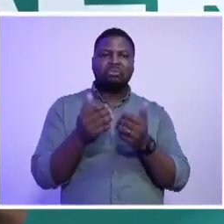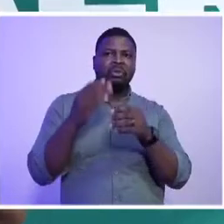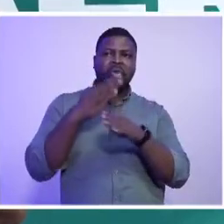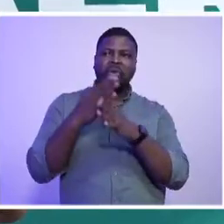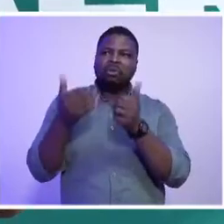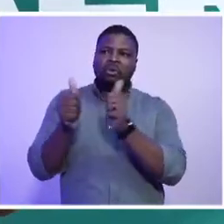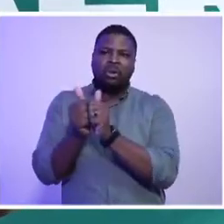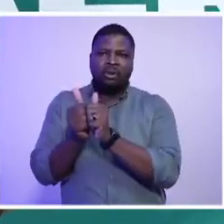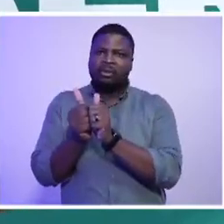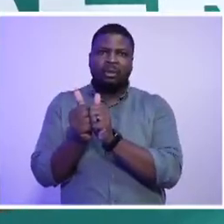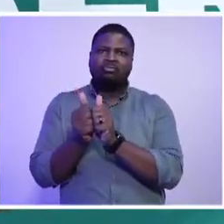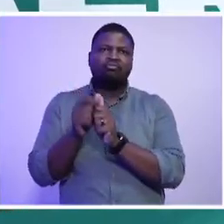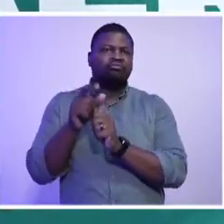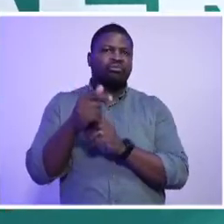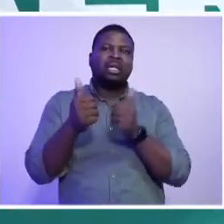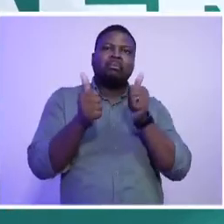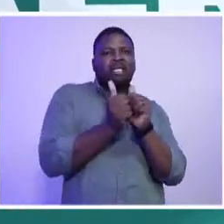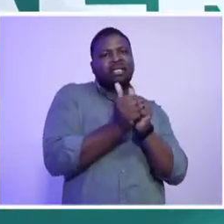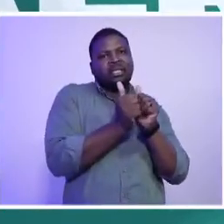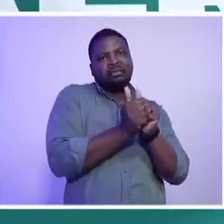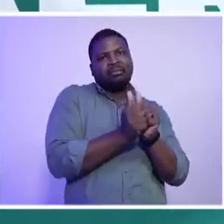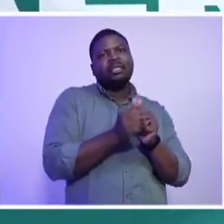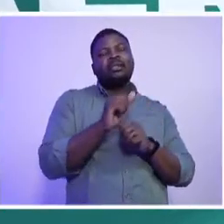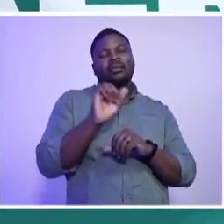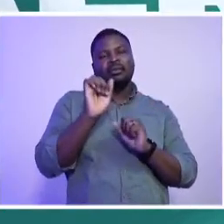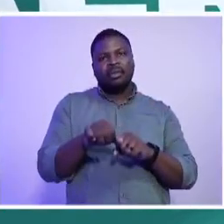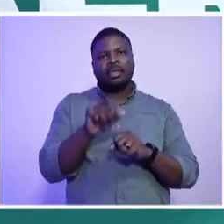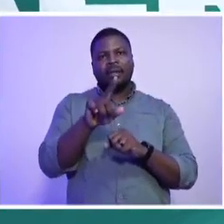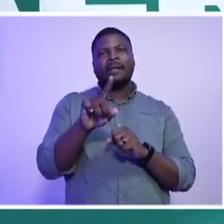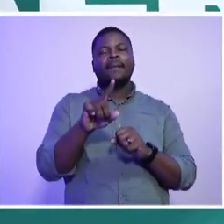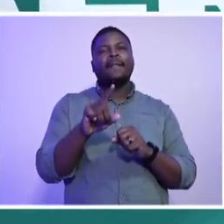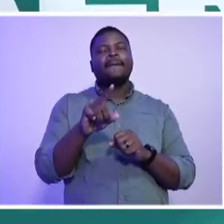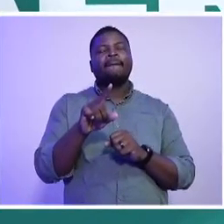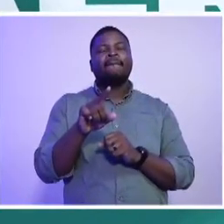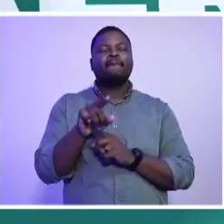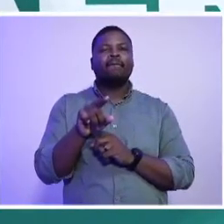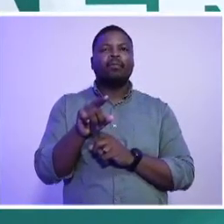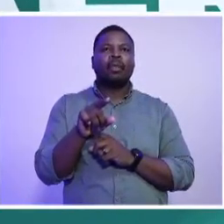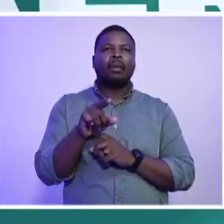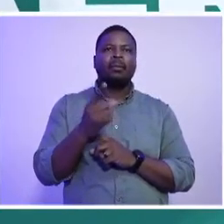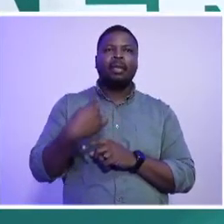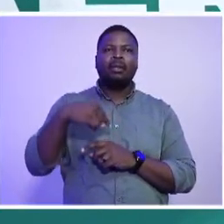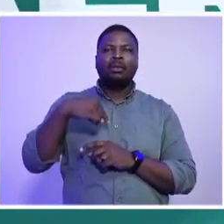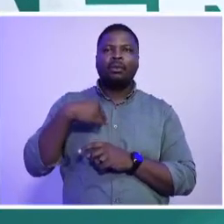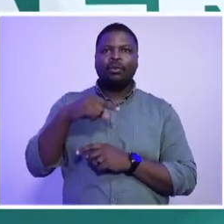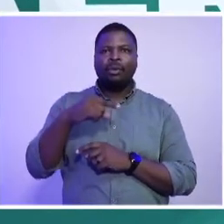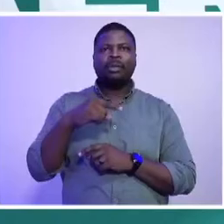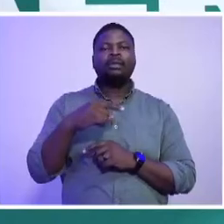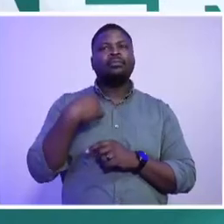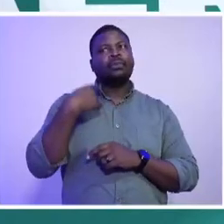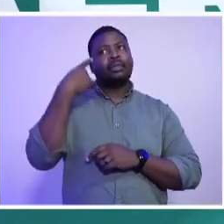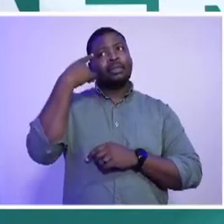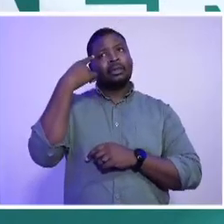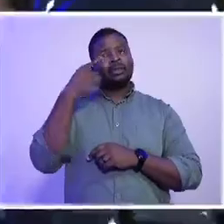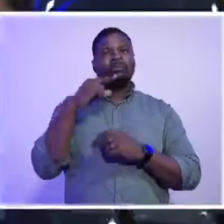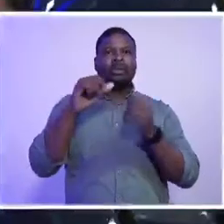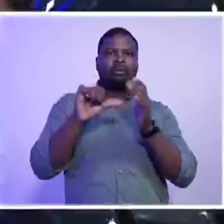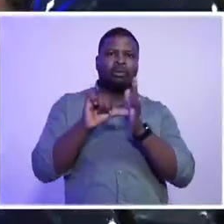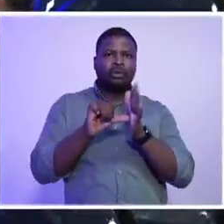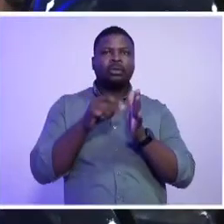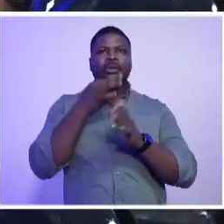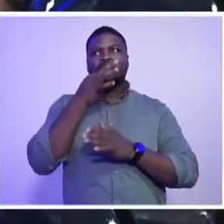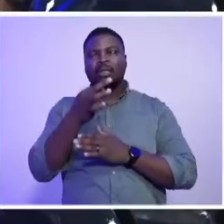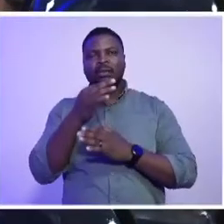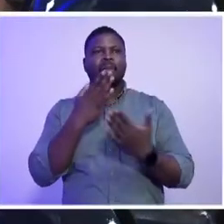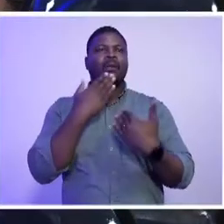partnerships. And I think it's just very appropriate to say thank you to